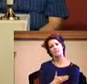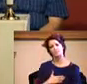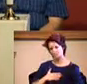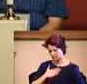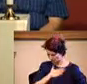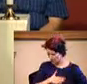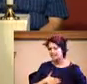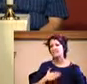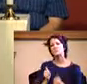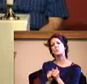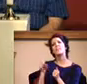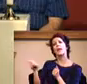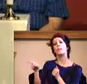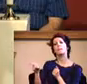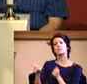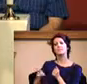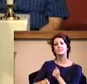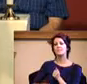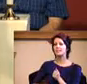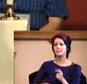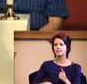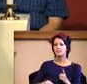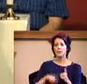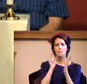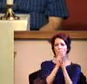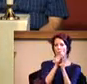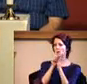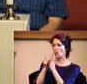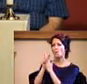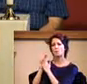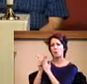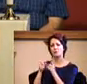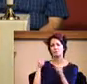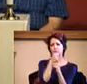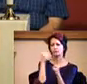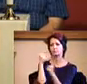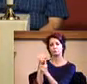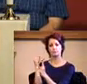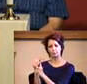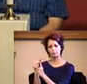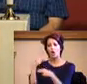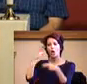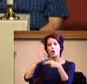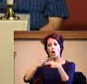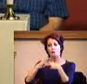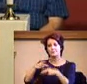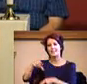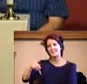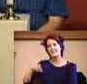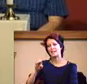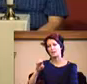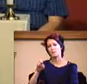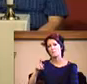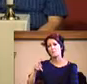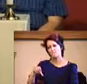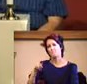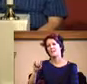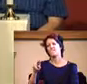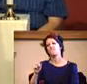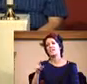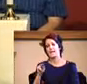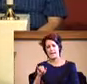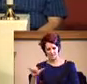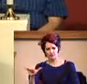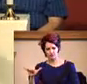together in this moment of epiphany now we all know epiphanies in our own lives we know how we've had those aha moments uh in our own lives where